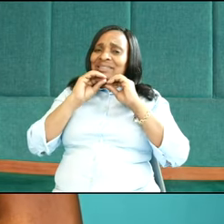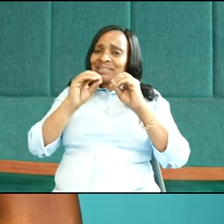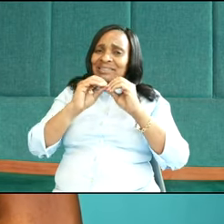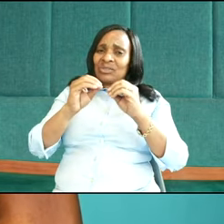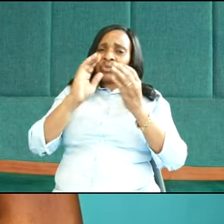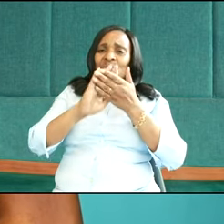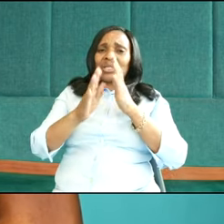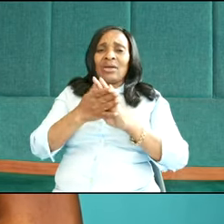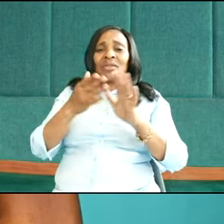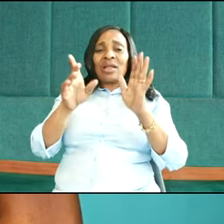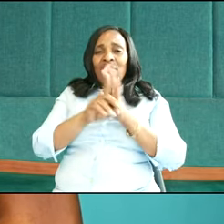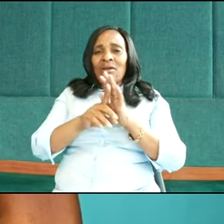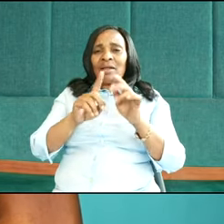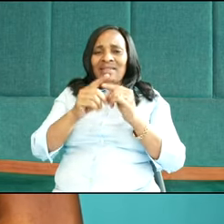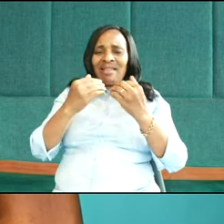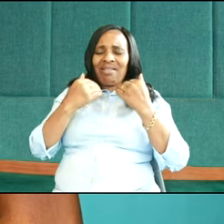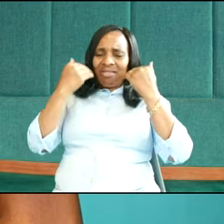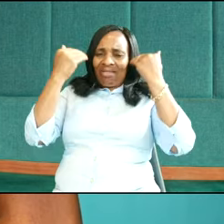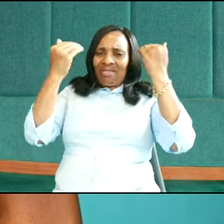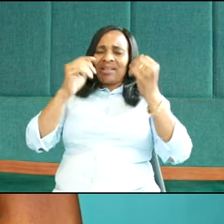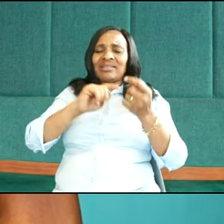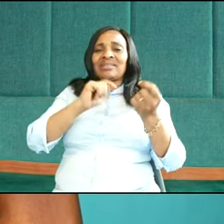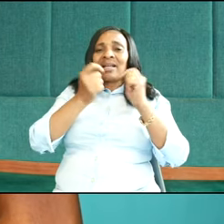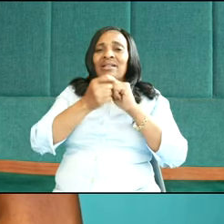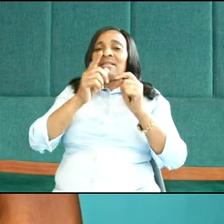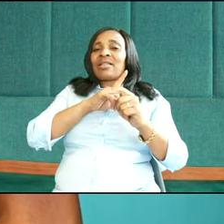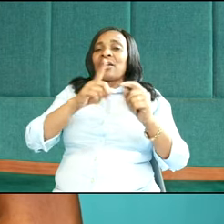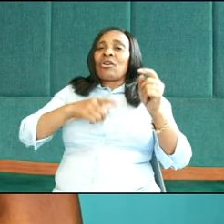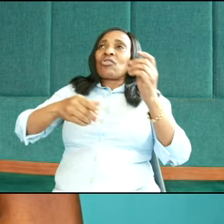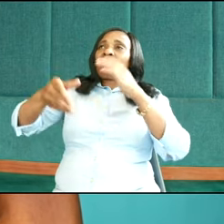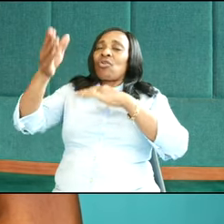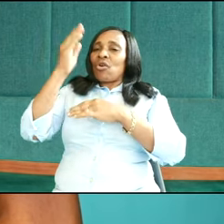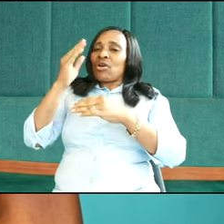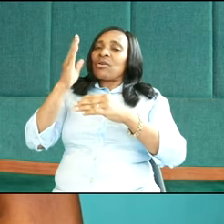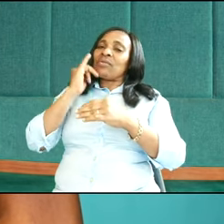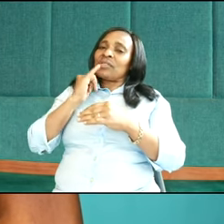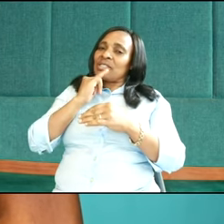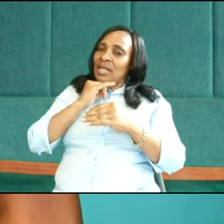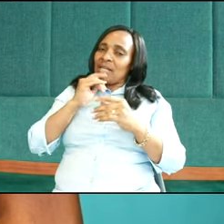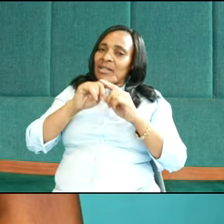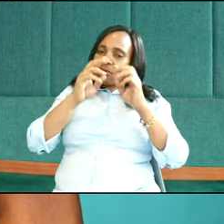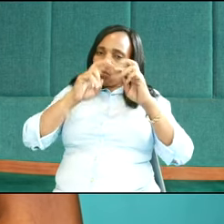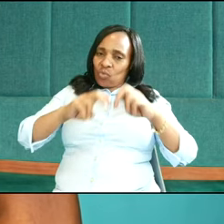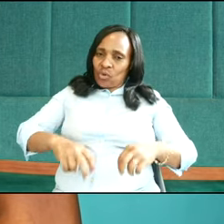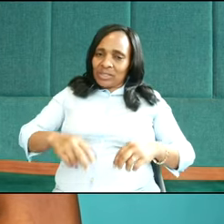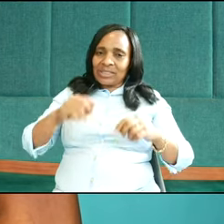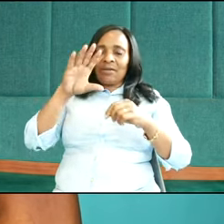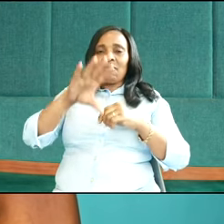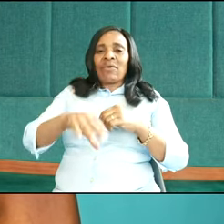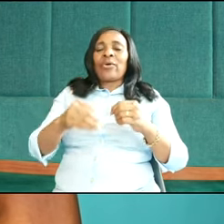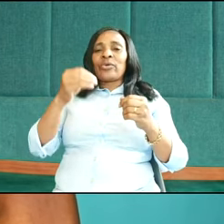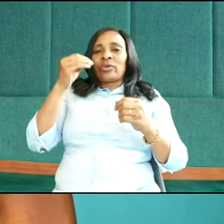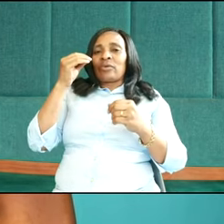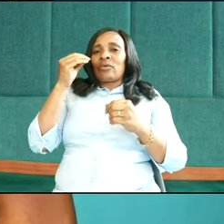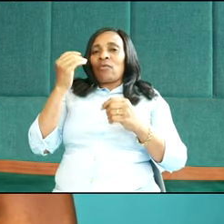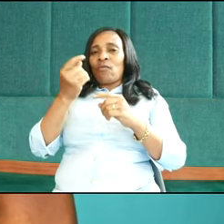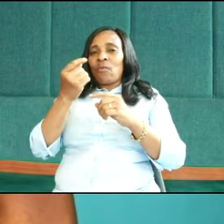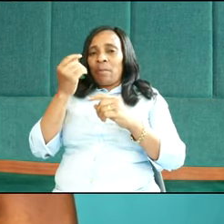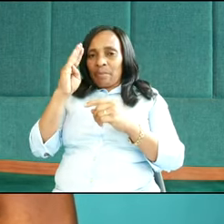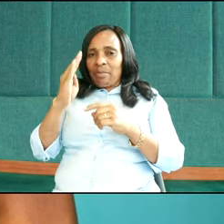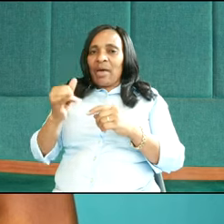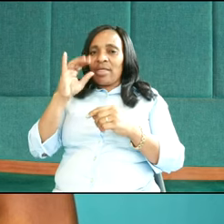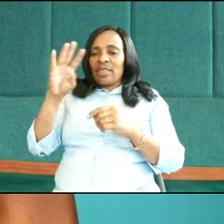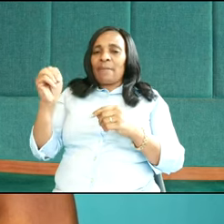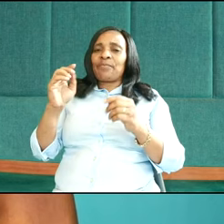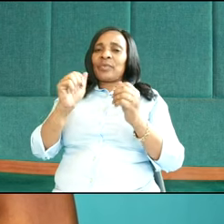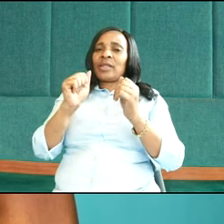law. But in their distress, they turned to the Lord, the God of Israel, and sought him, and he was found by them. Asa